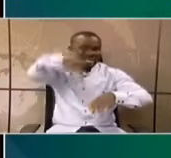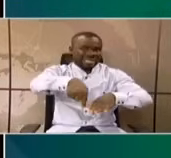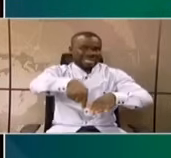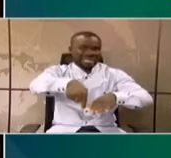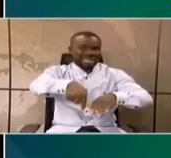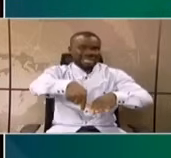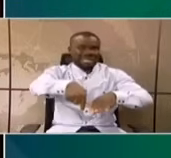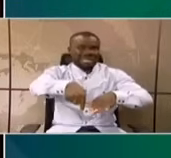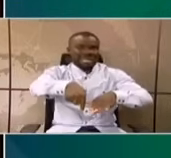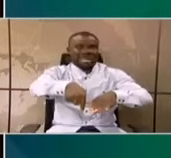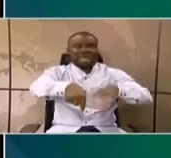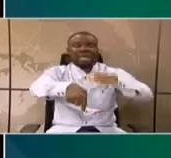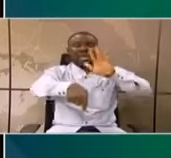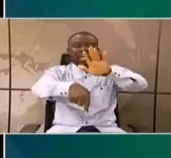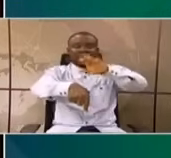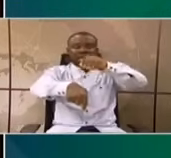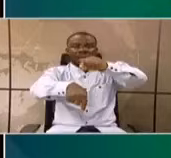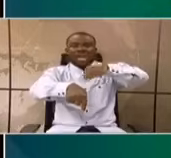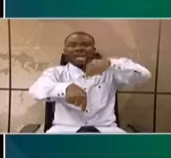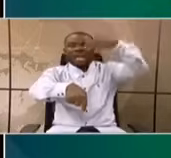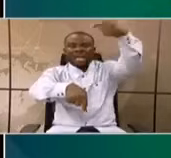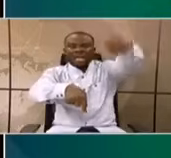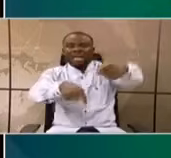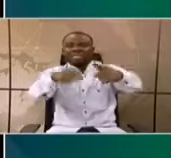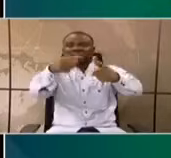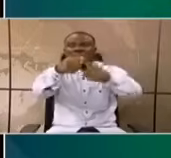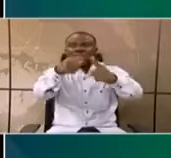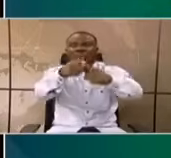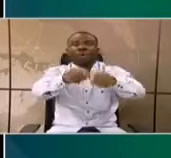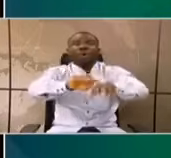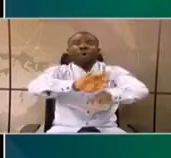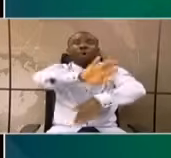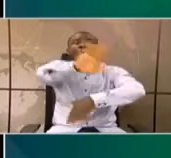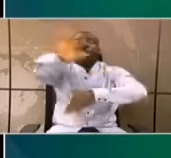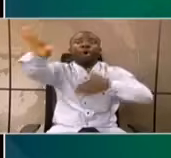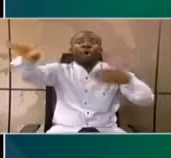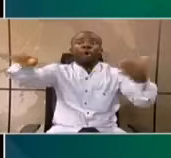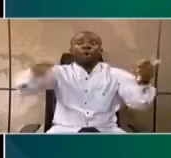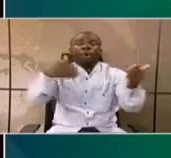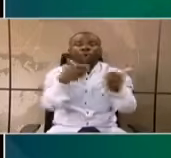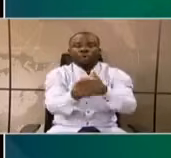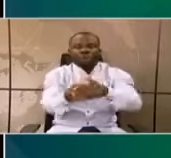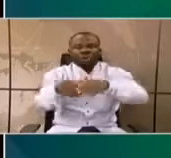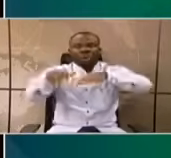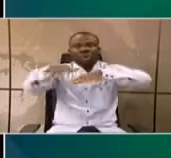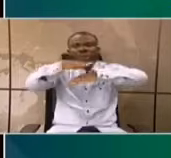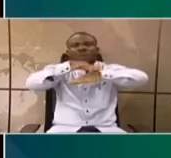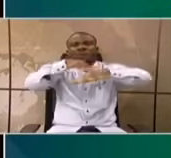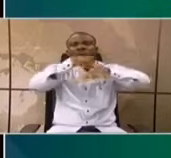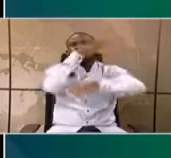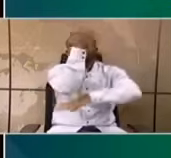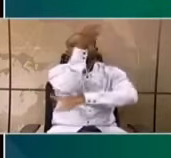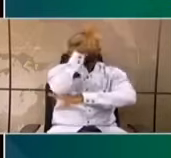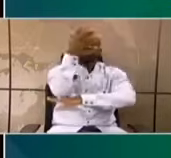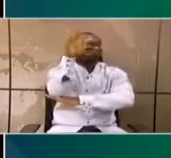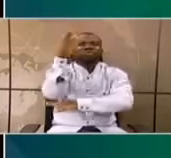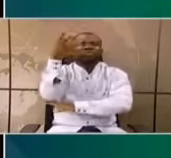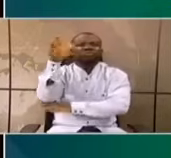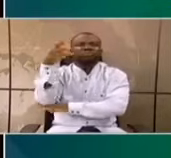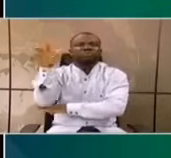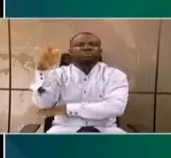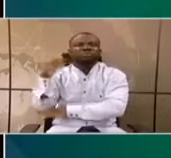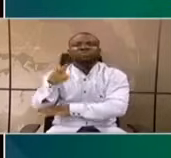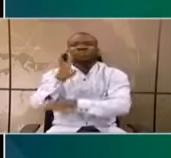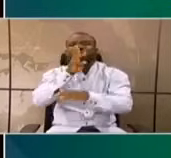ana omo wa asase na se wo aka ina nso omo wo nwuram kwaenim